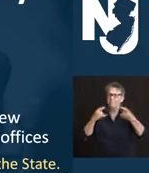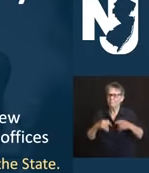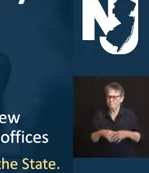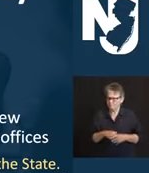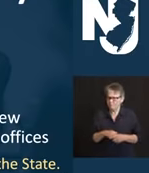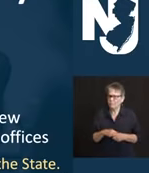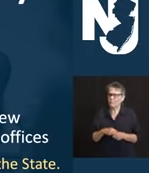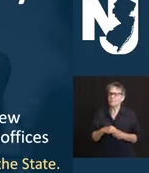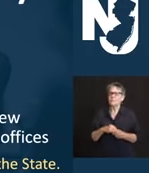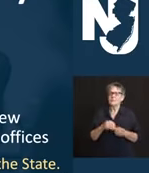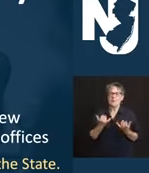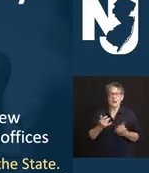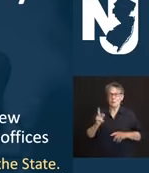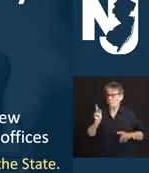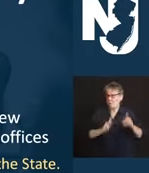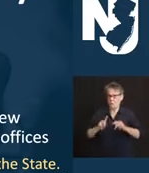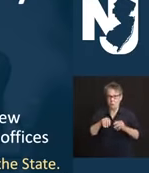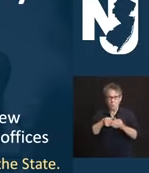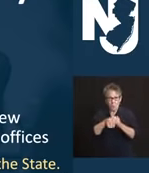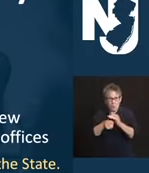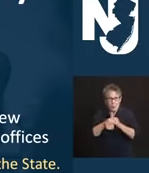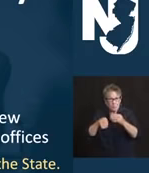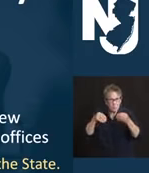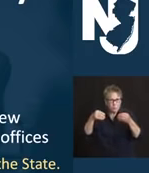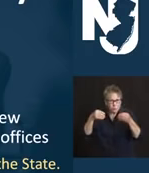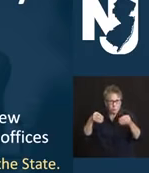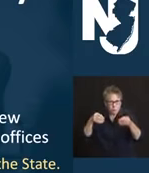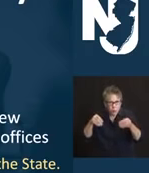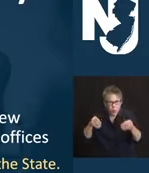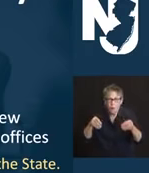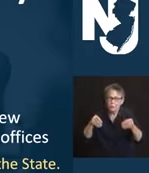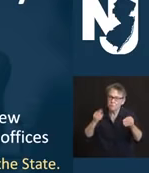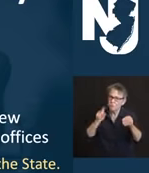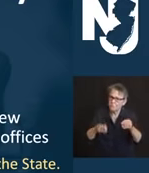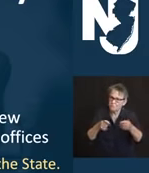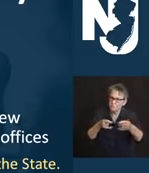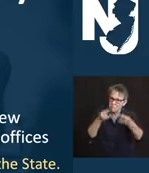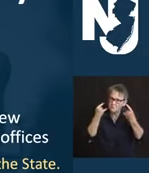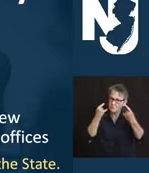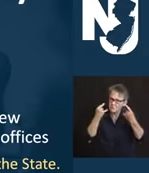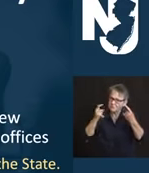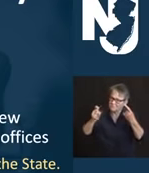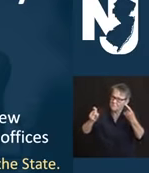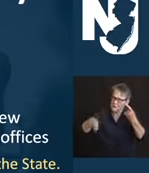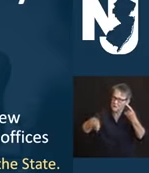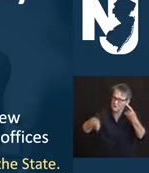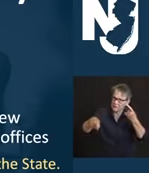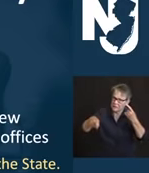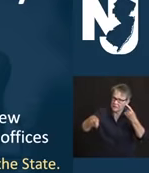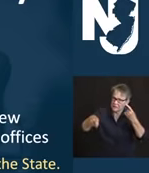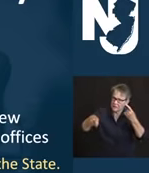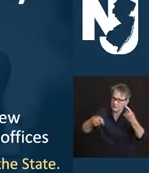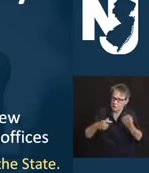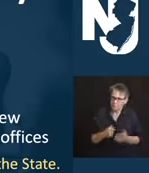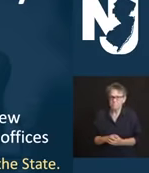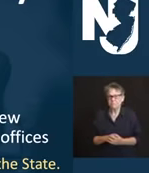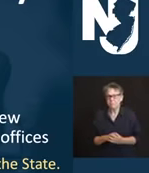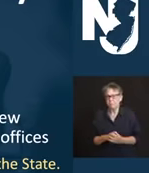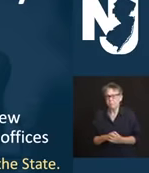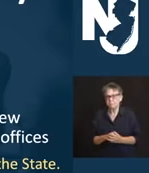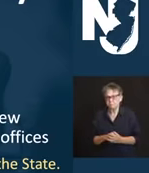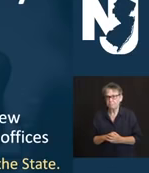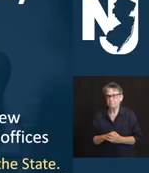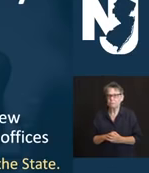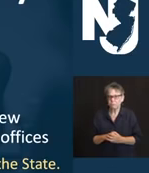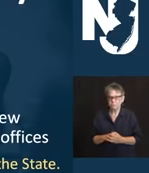of worship, or next week when our personal care businesses may reopen. Indoor environments where it is